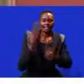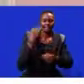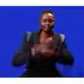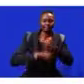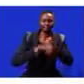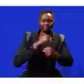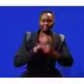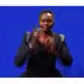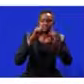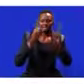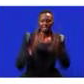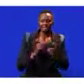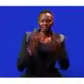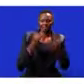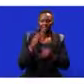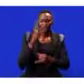mokalo.